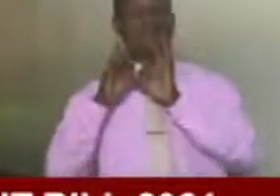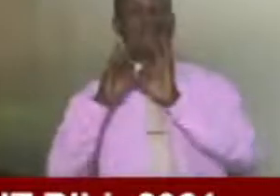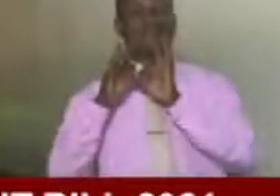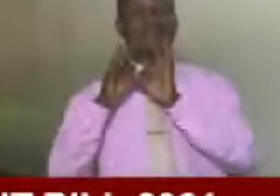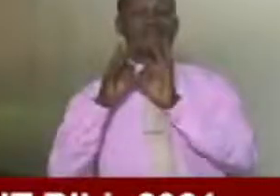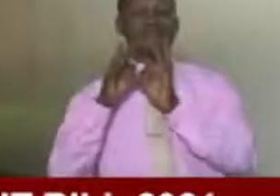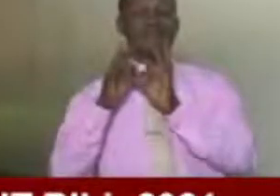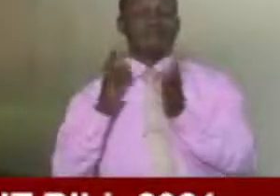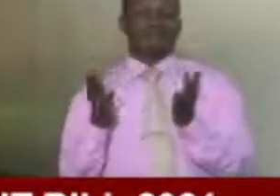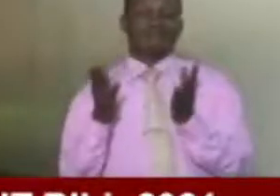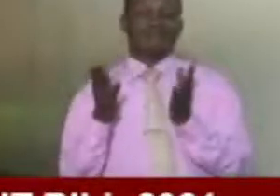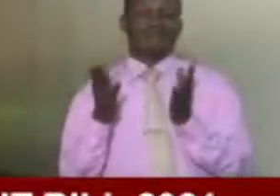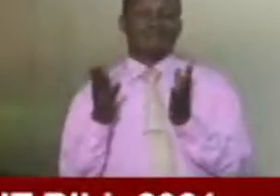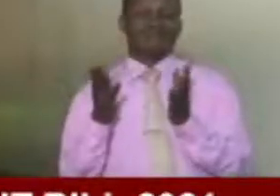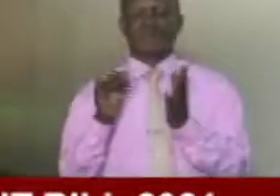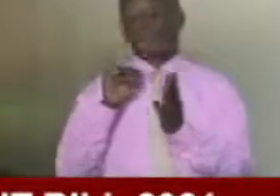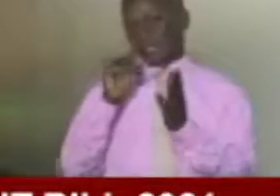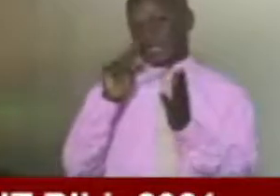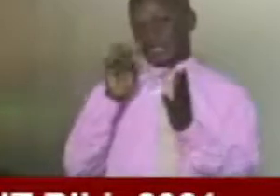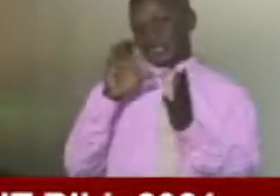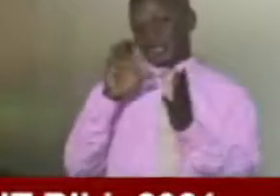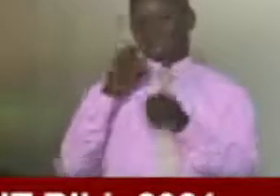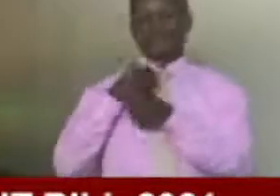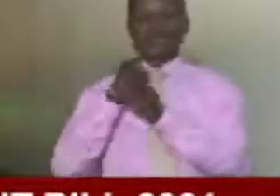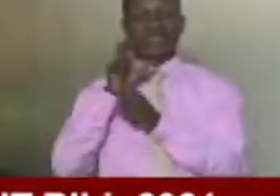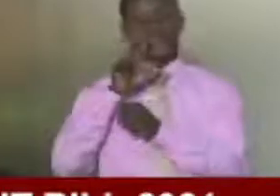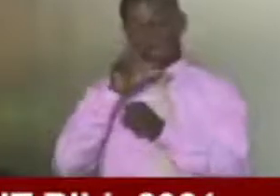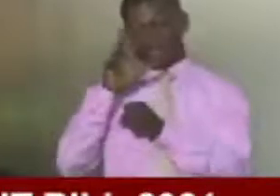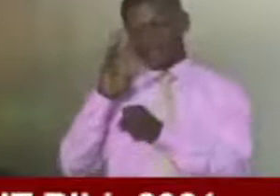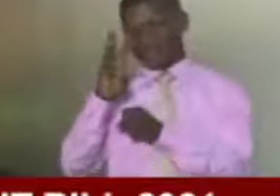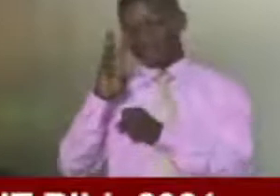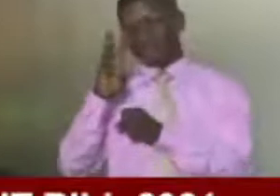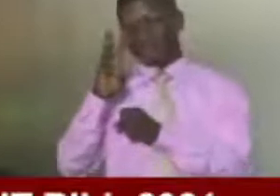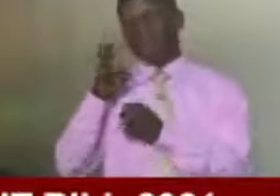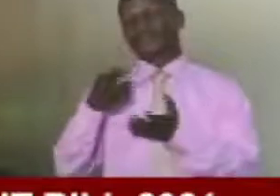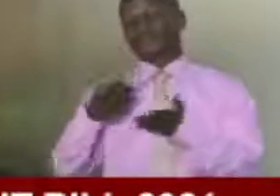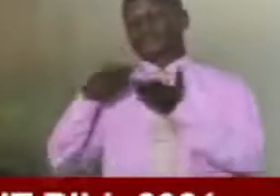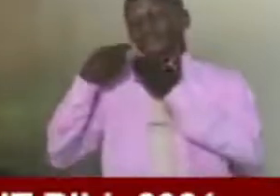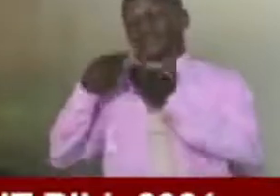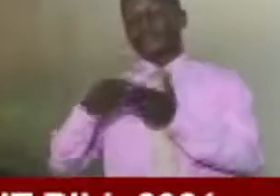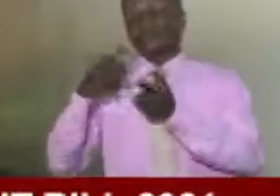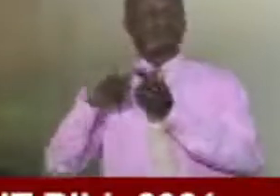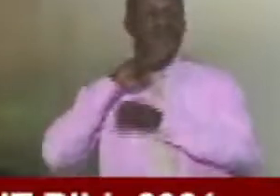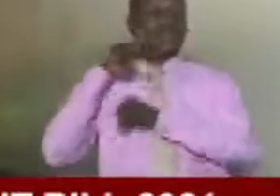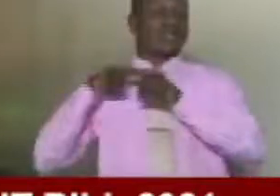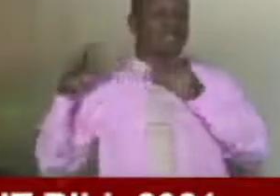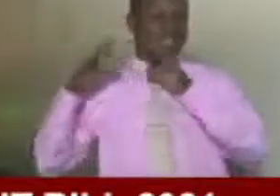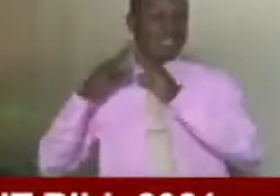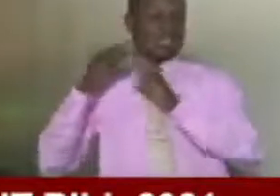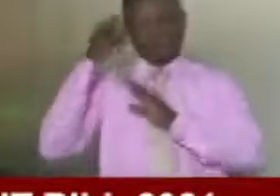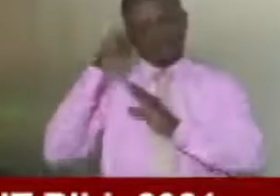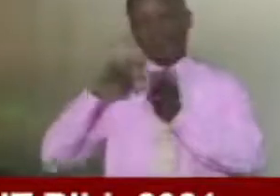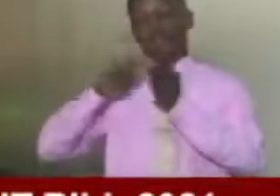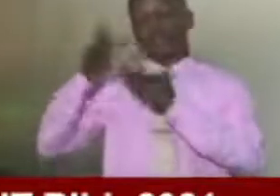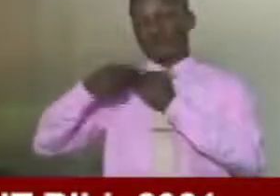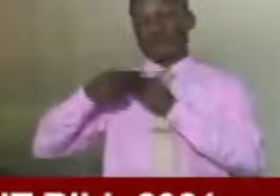to. INEC made 36 specific recommendations to the National Assembly for the improvement